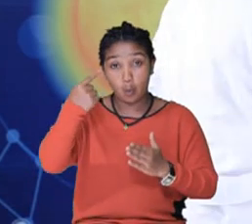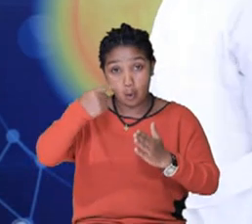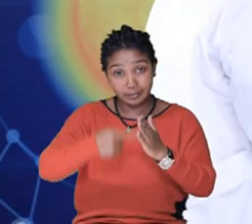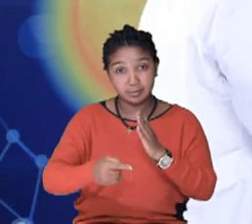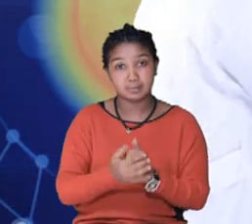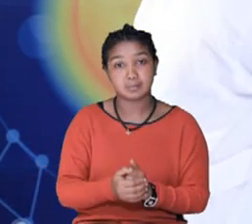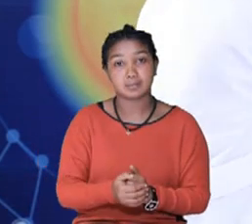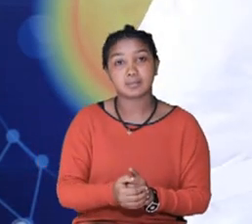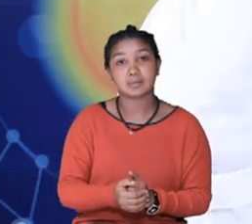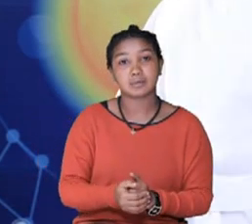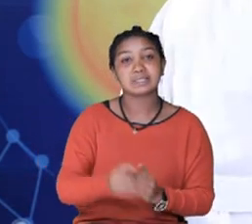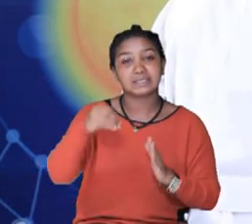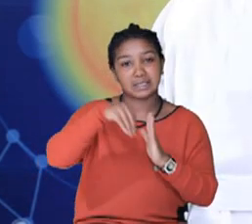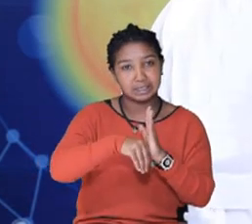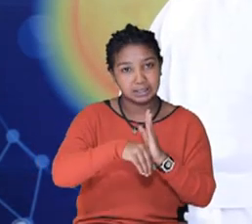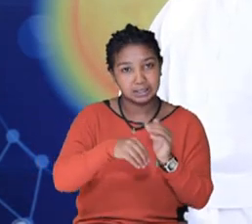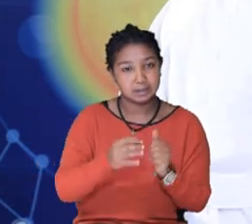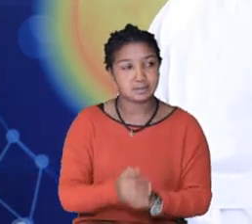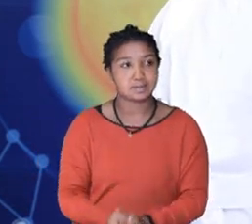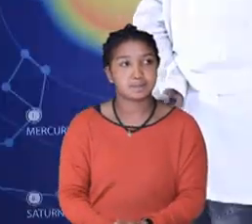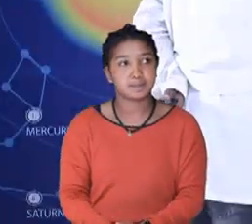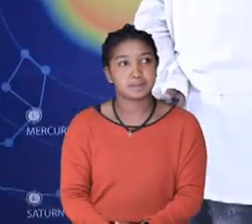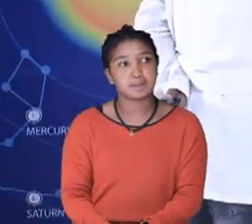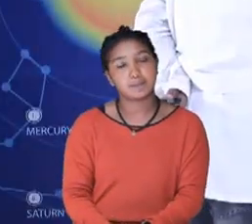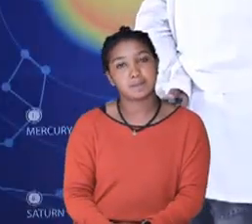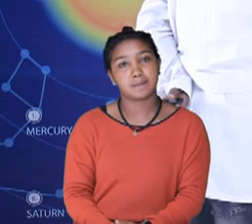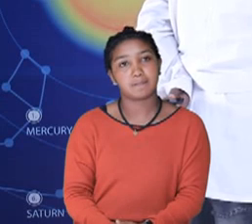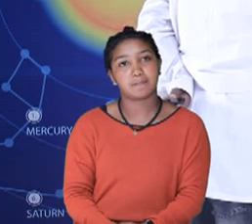This is what sinking, the sinking.